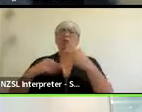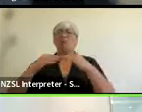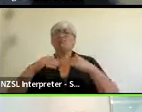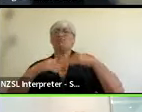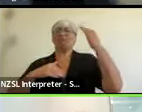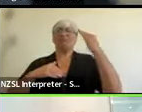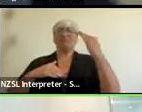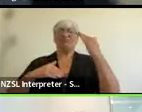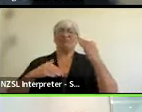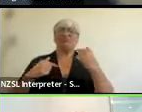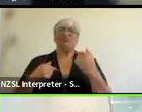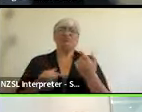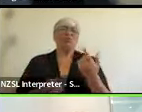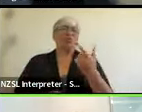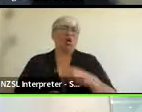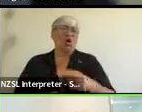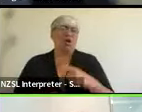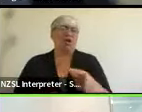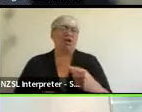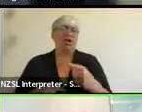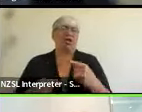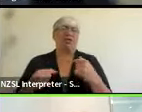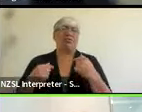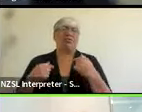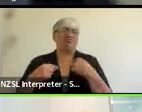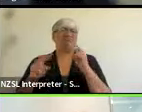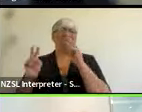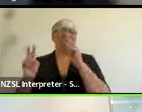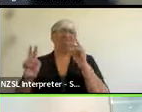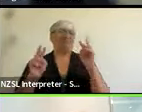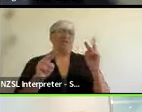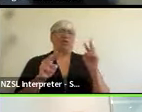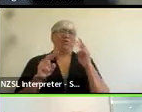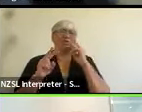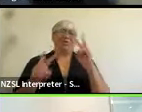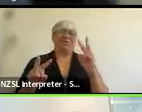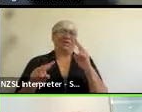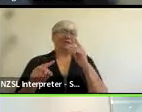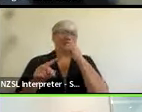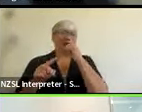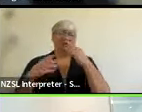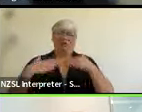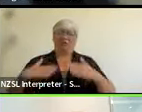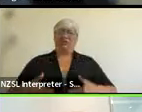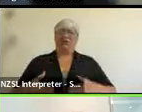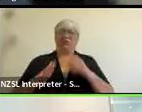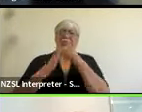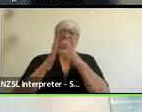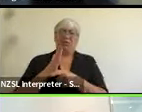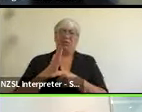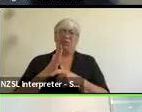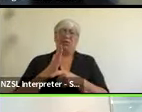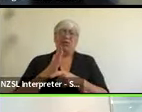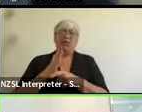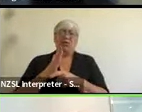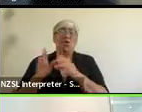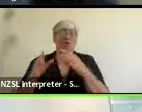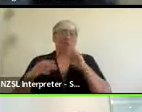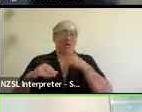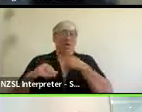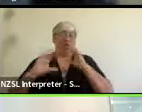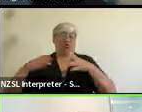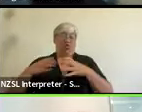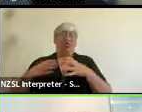This partly comes from the needs of people in the group who have got physical disabilities, and it partly comes from